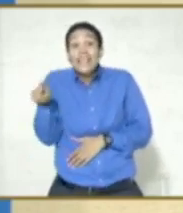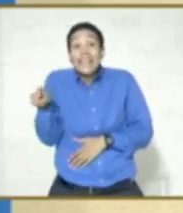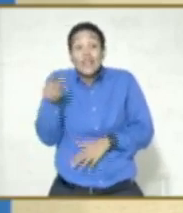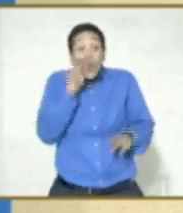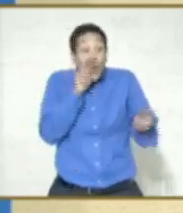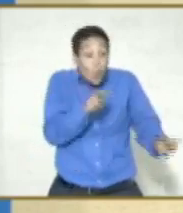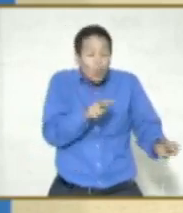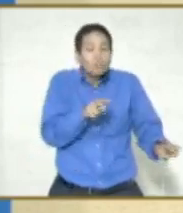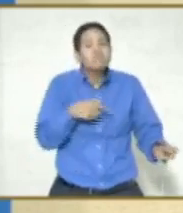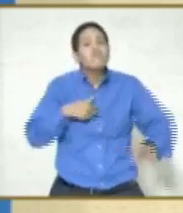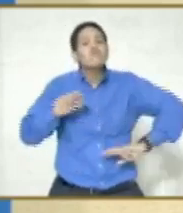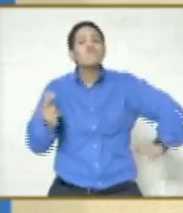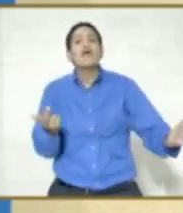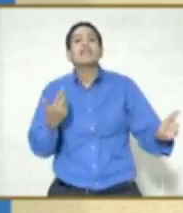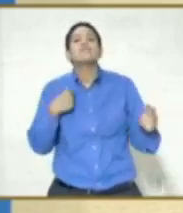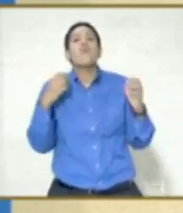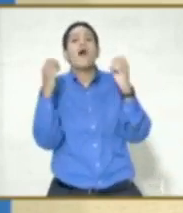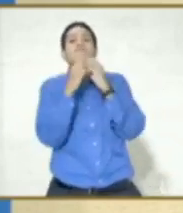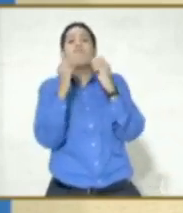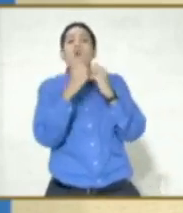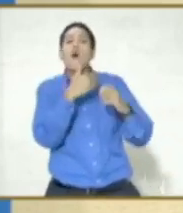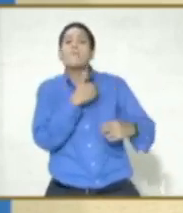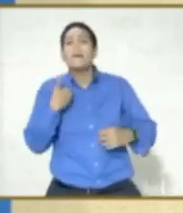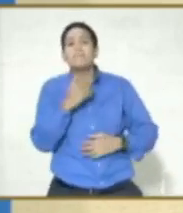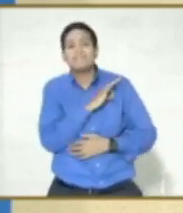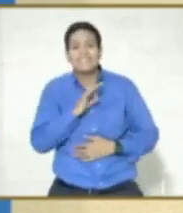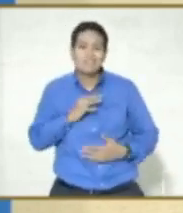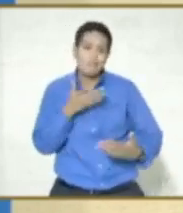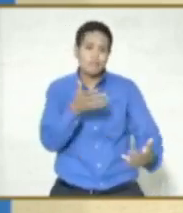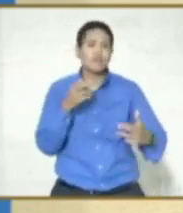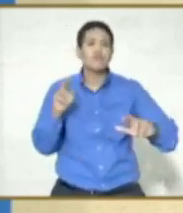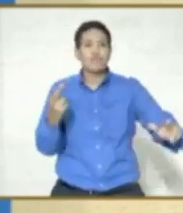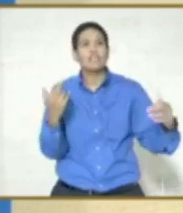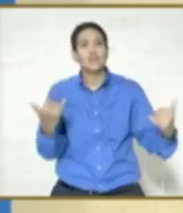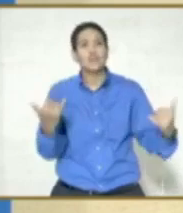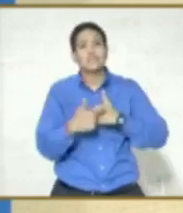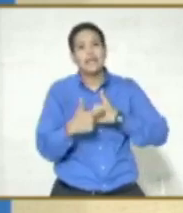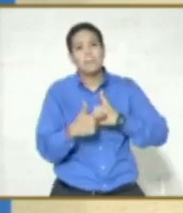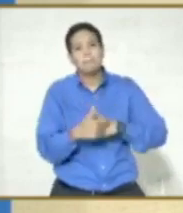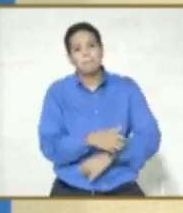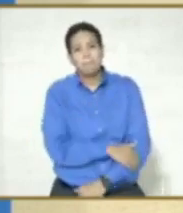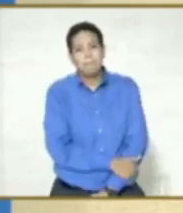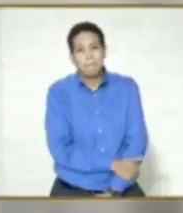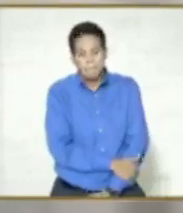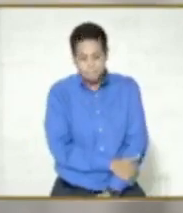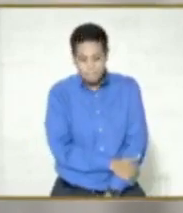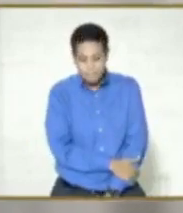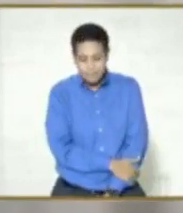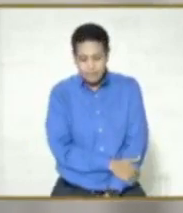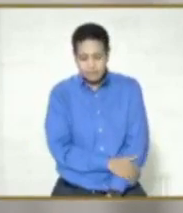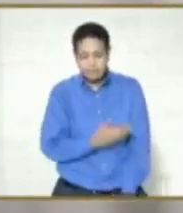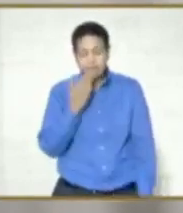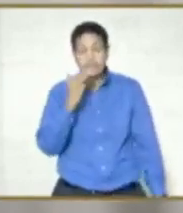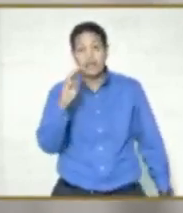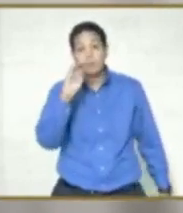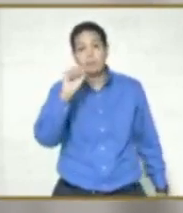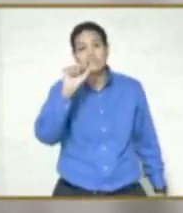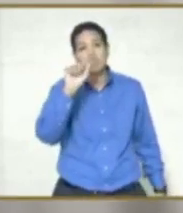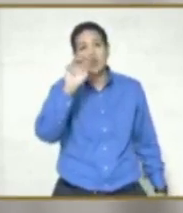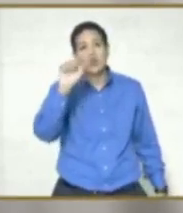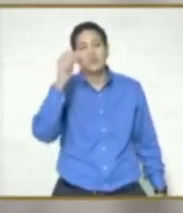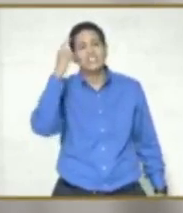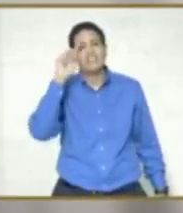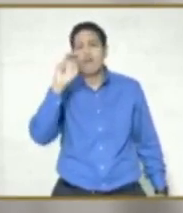out for. So we have more members of staff on board at this moment. Thank you, Ms. Lewis. And for